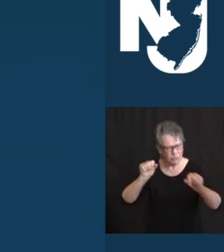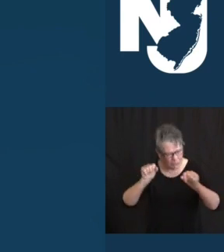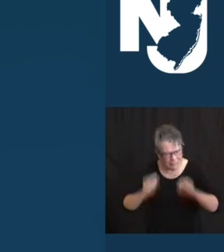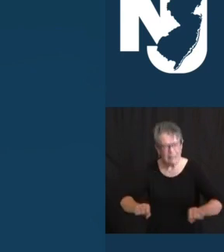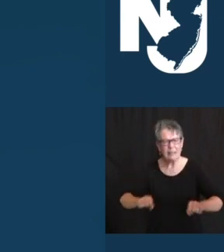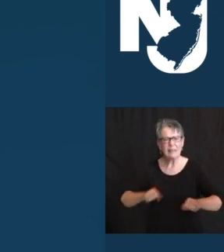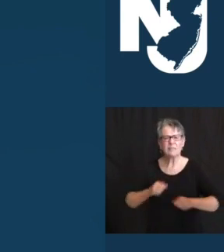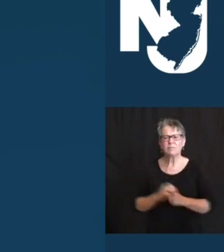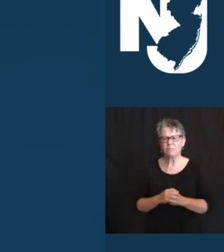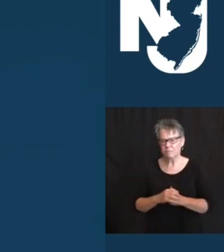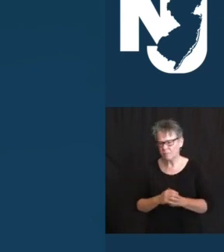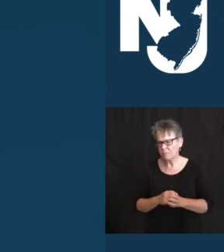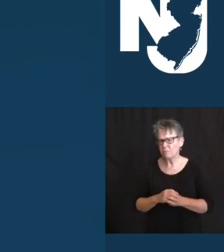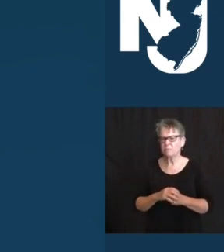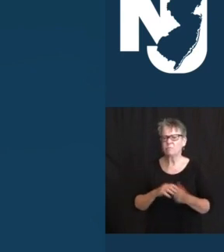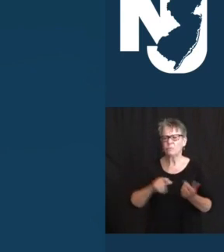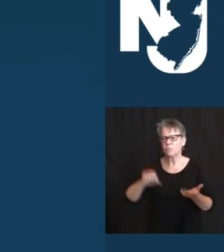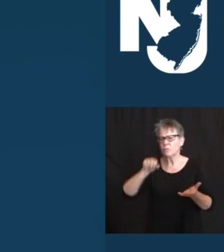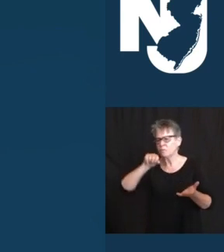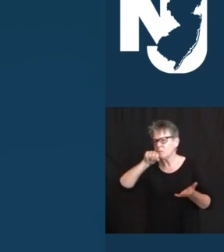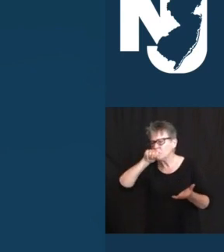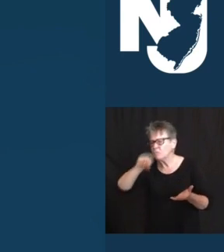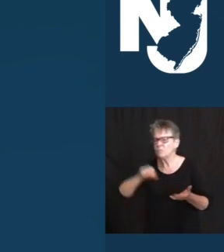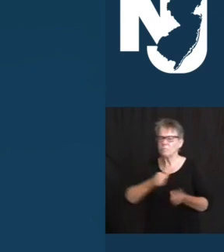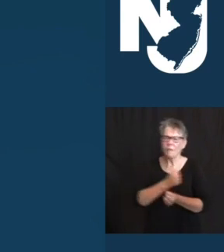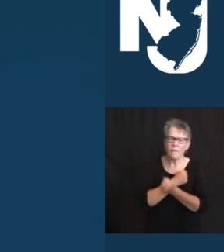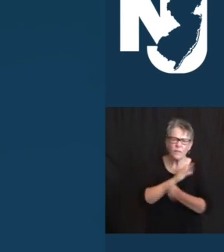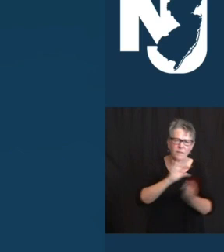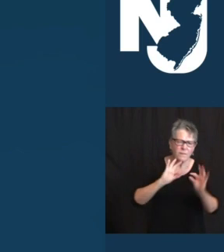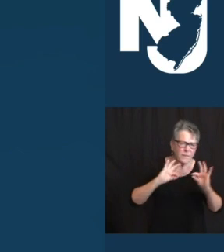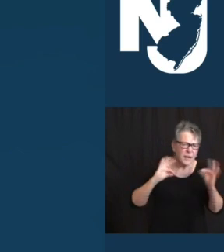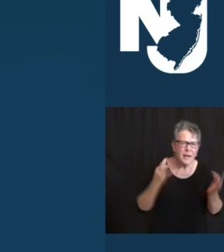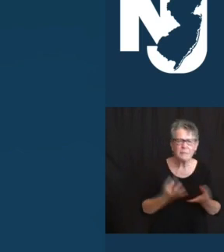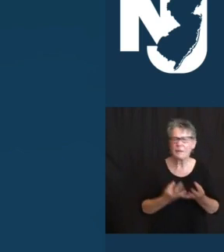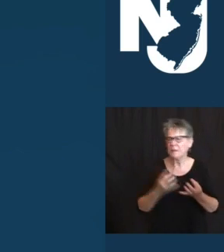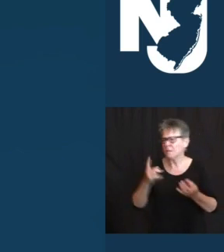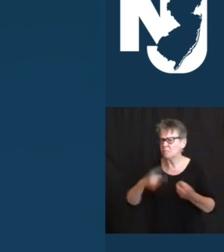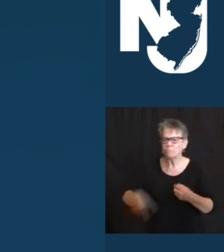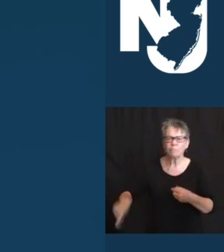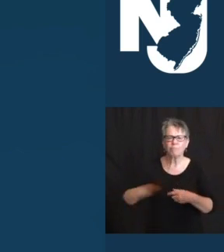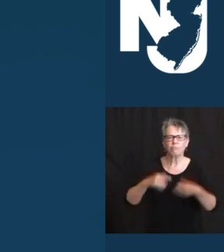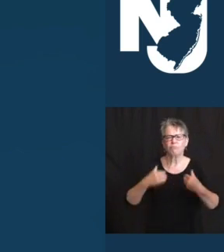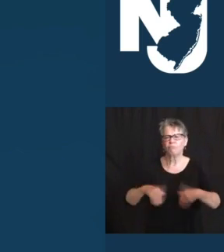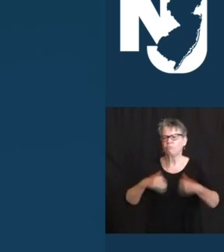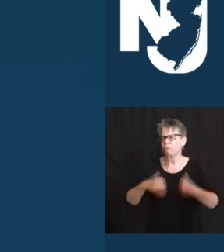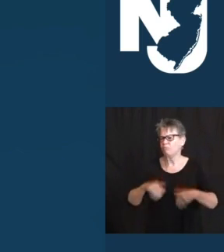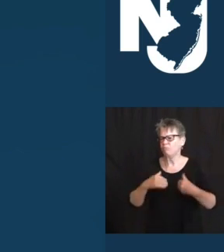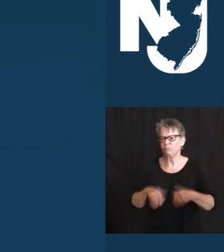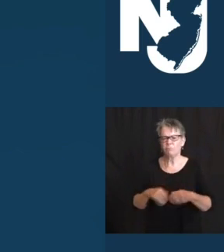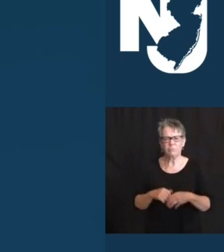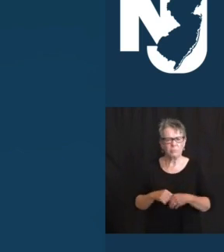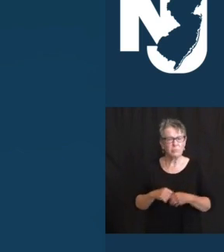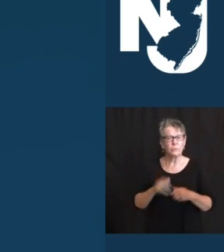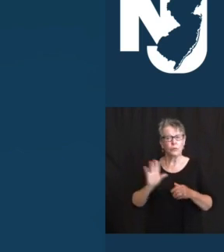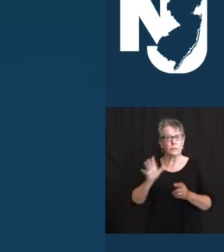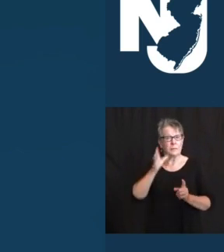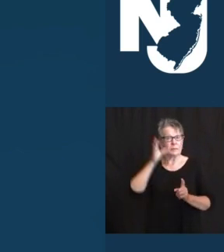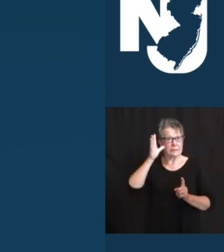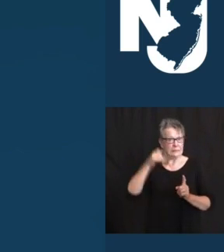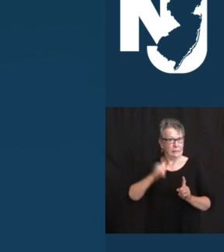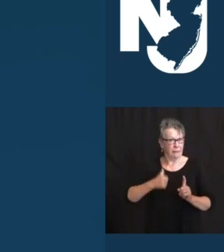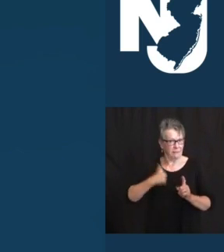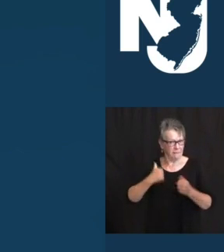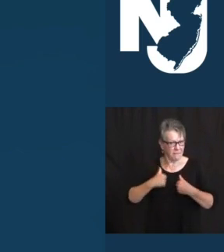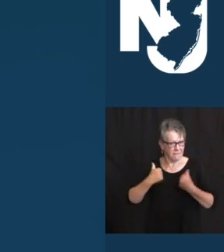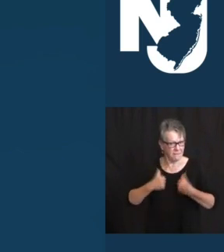they more than returned the favor. Fee leaves behind both of her parents, her dad, Edward, and her mom,